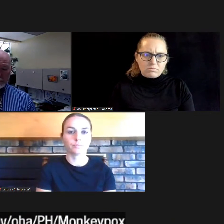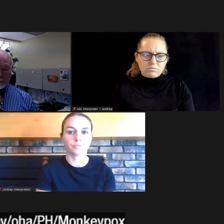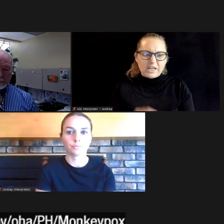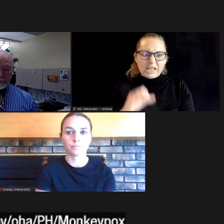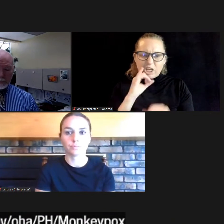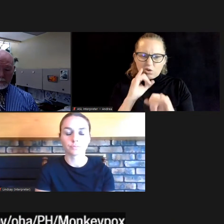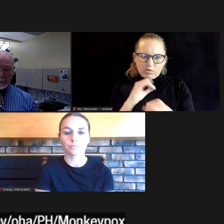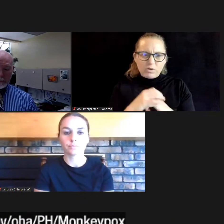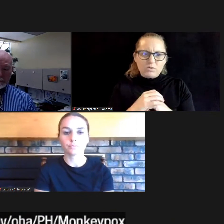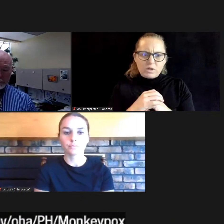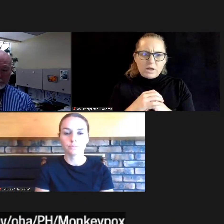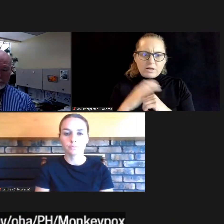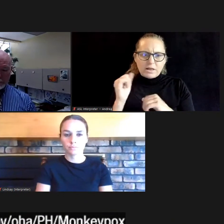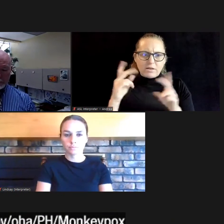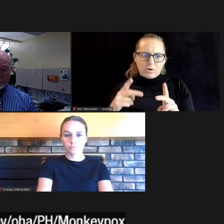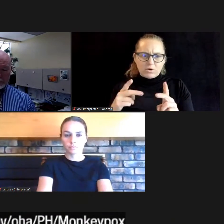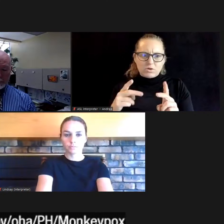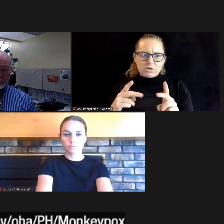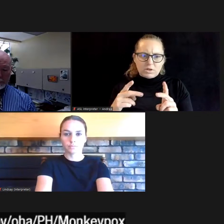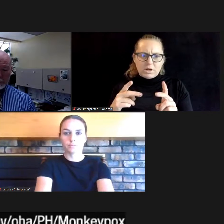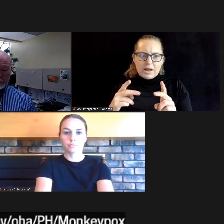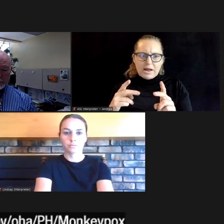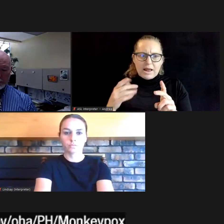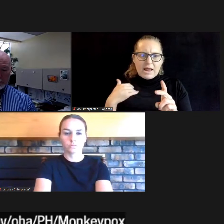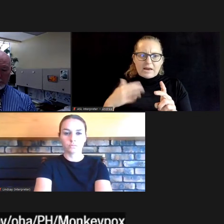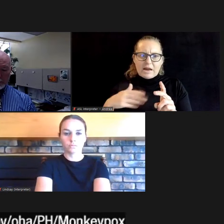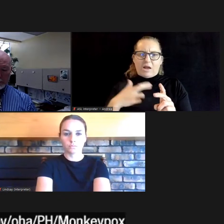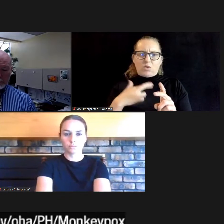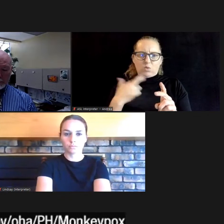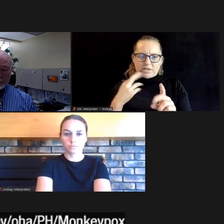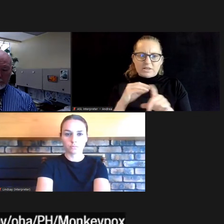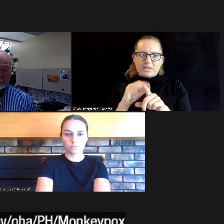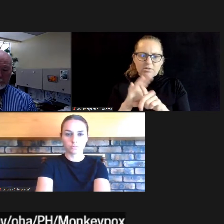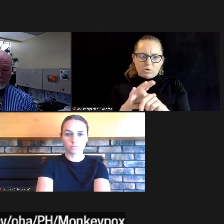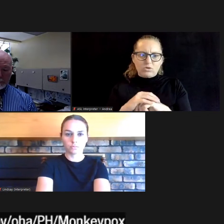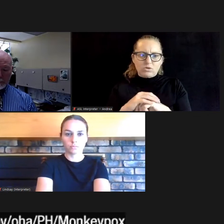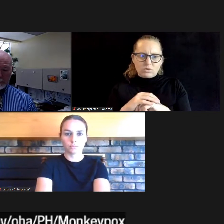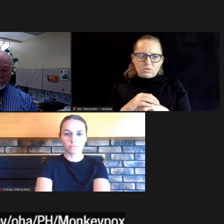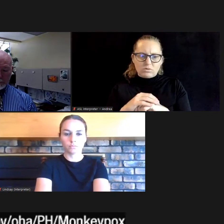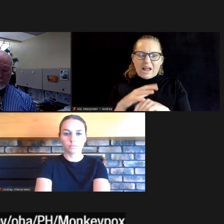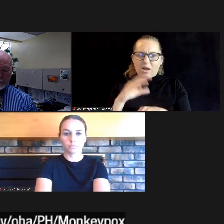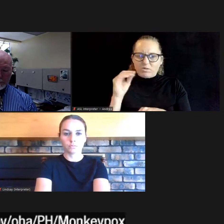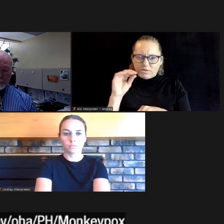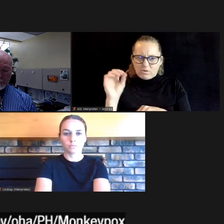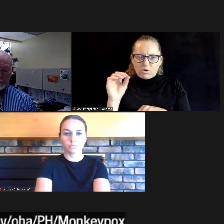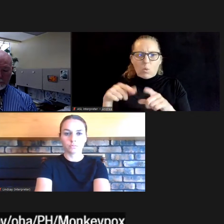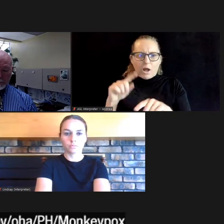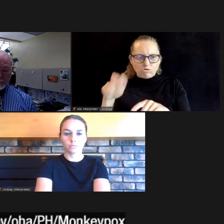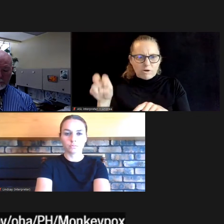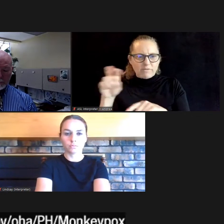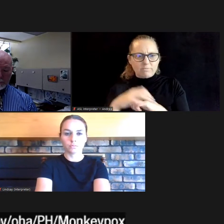interviews that the person had kind of high risk exposure outside of Oregon while traveling.